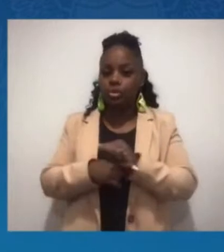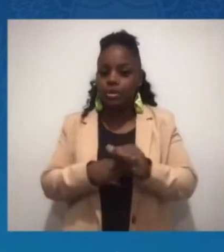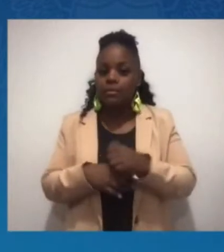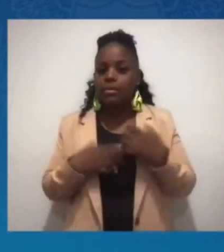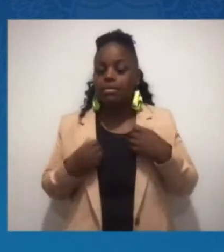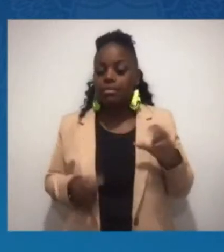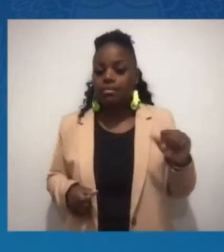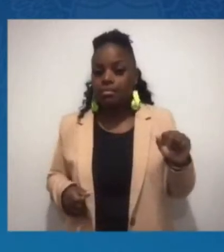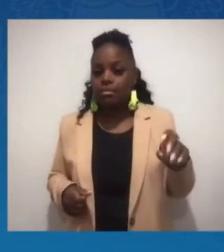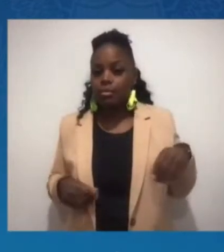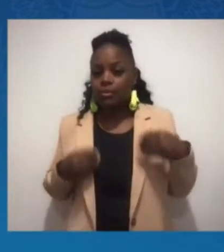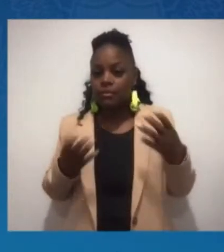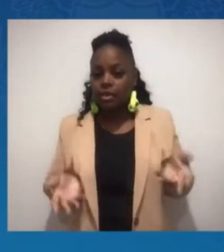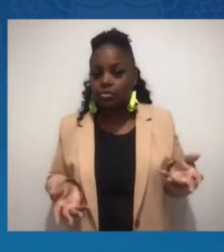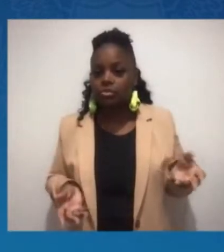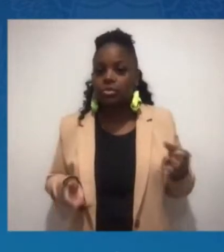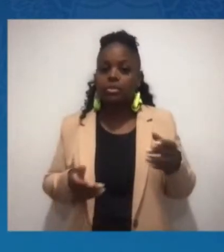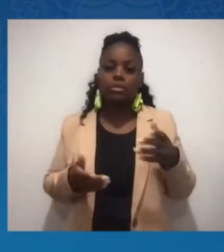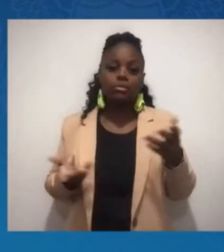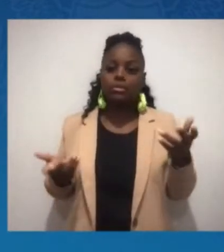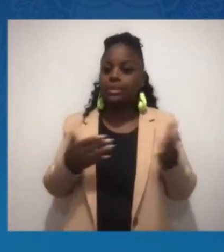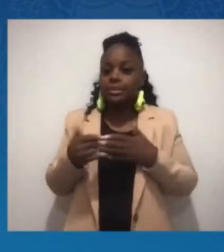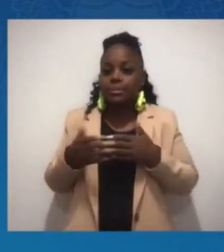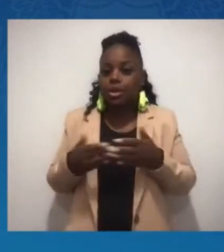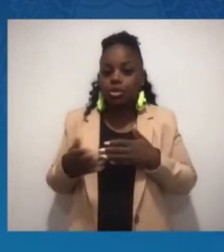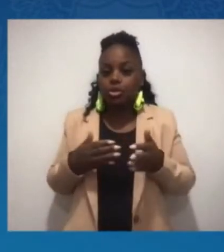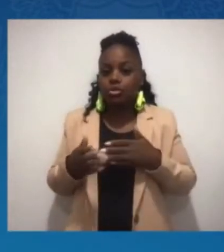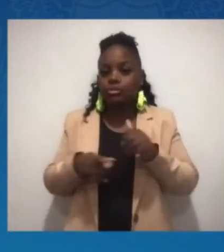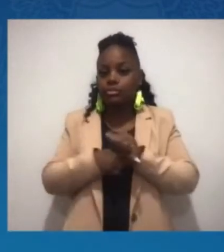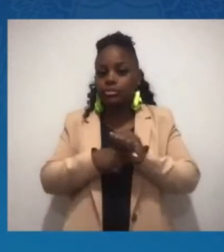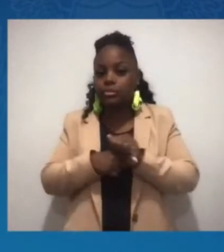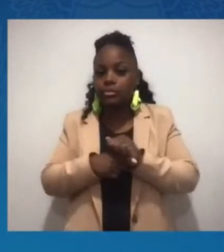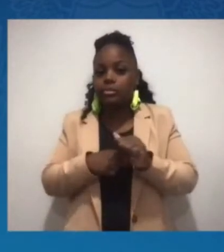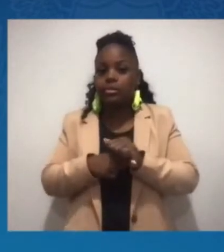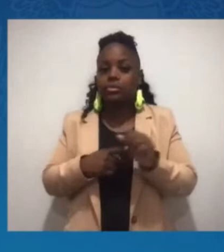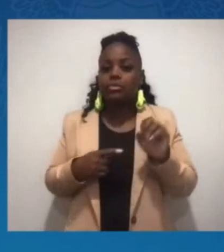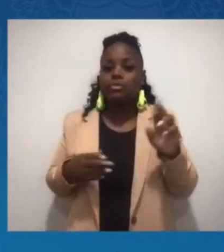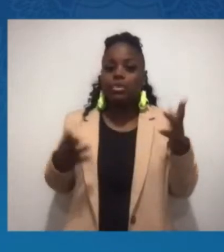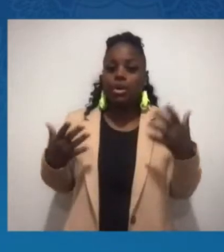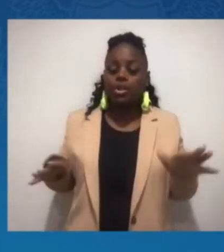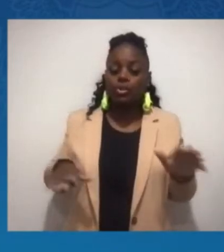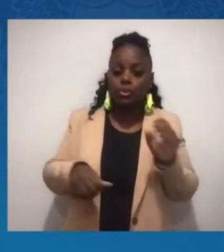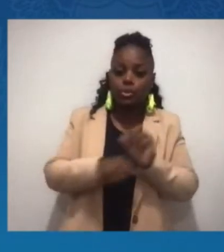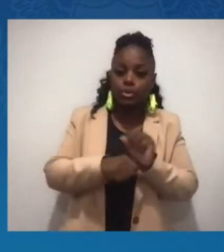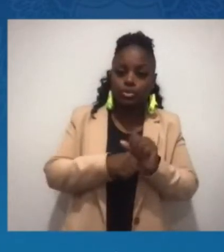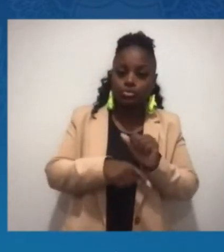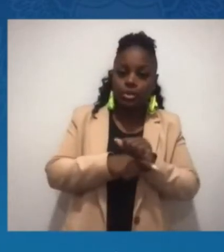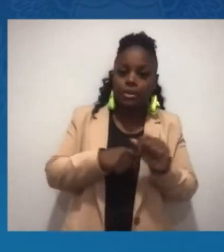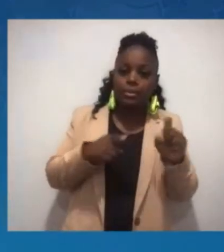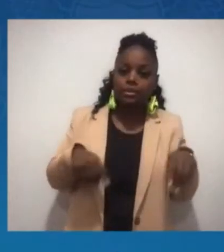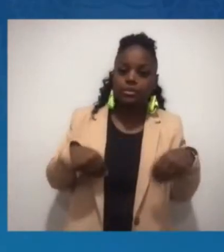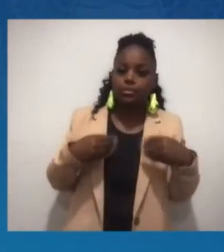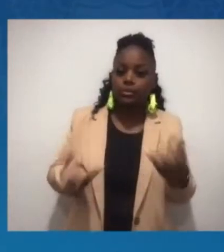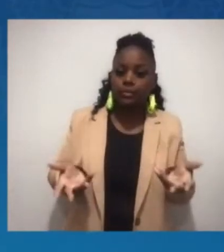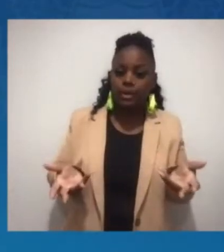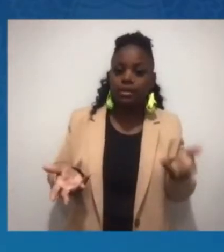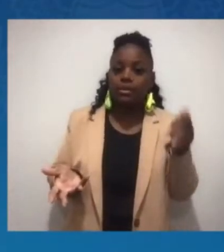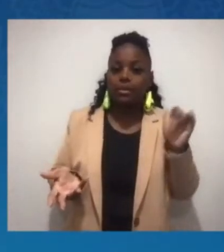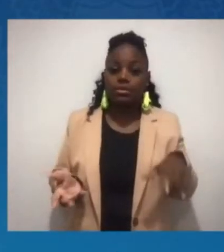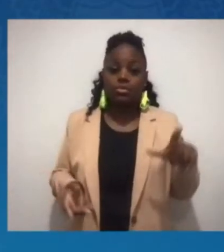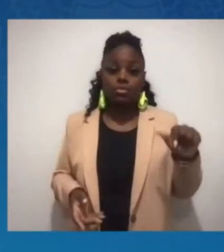every nature. So doctors, nurses. I wrote into the legislation that part of the trainers would be